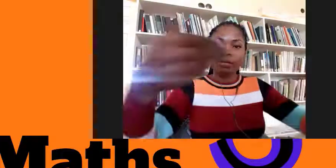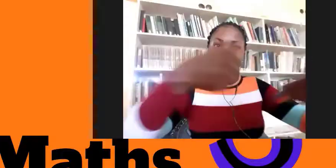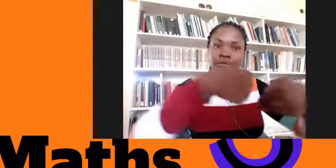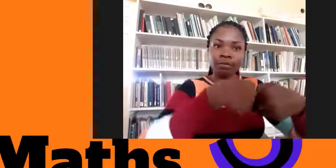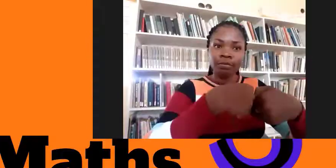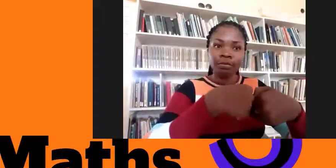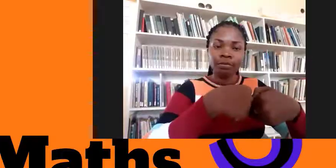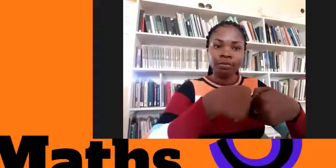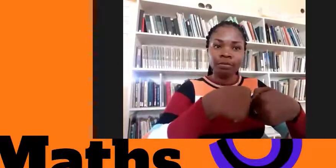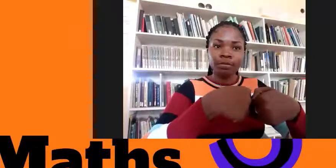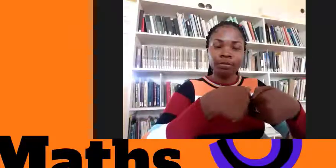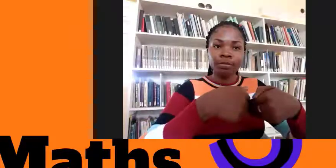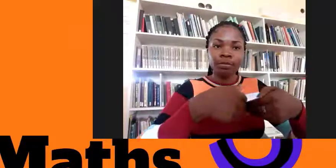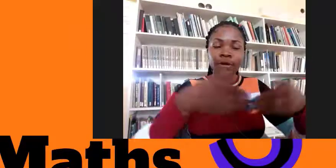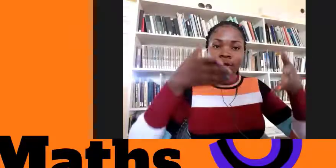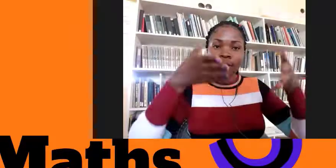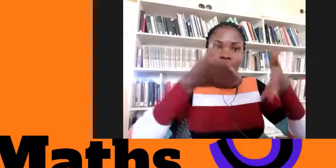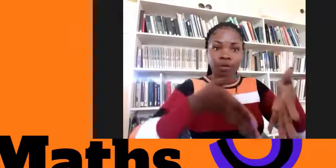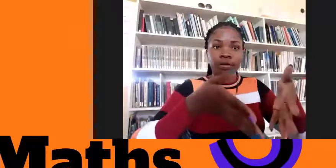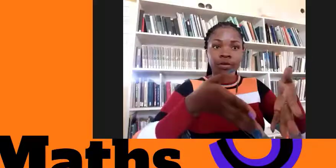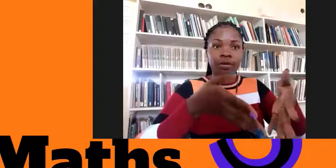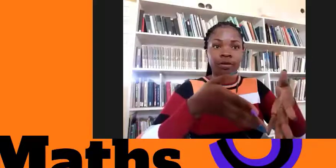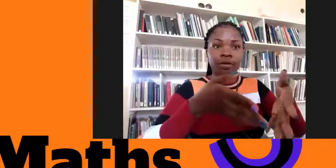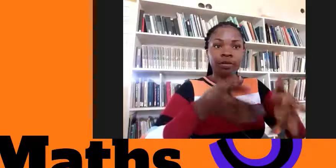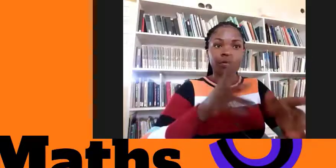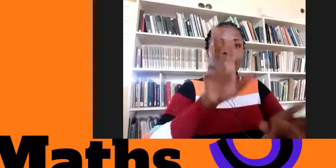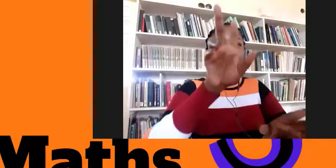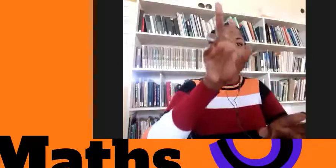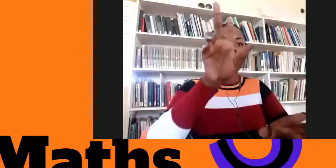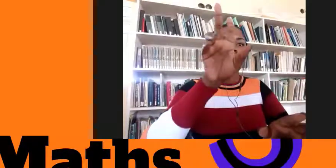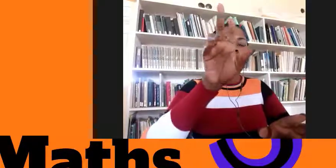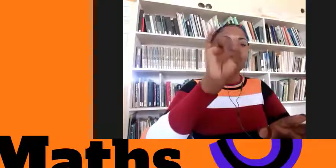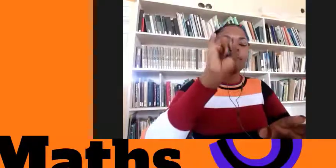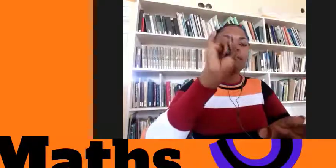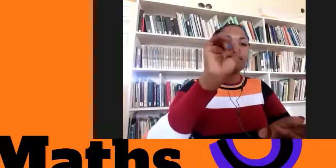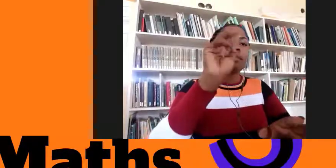welcome to our virtual math club.